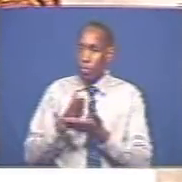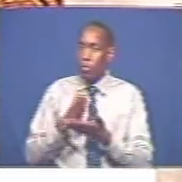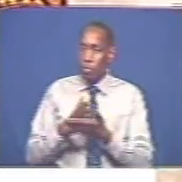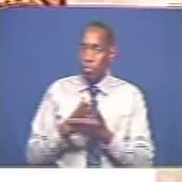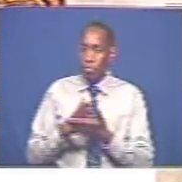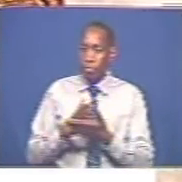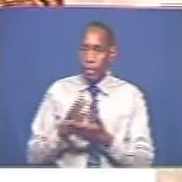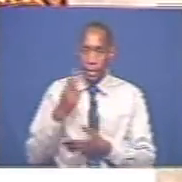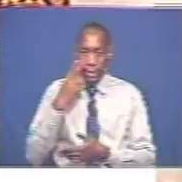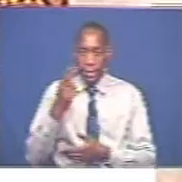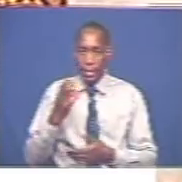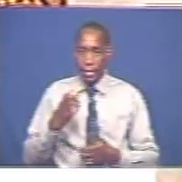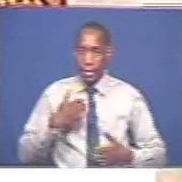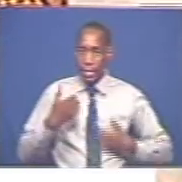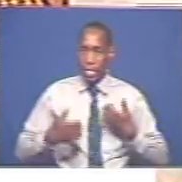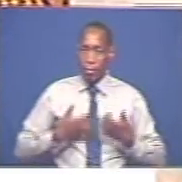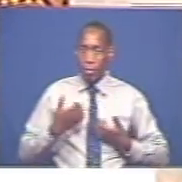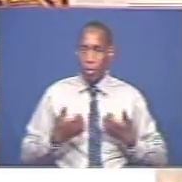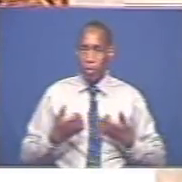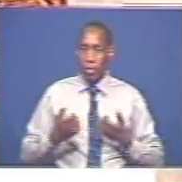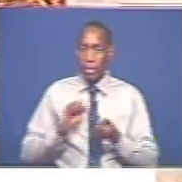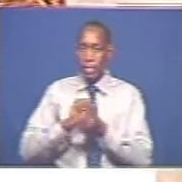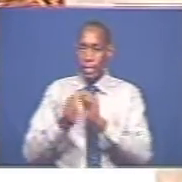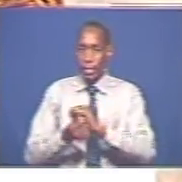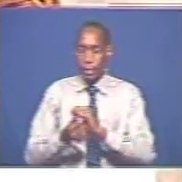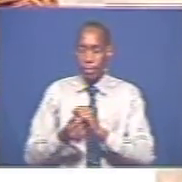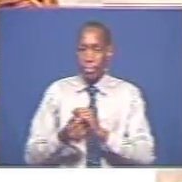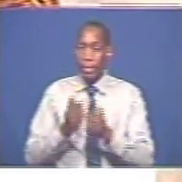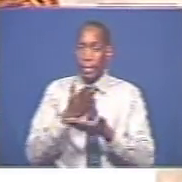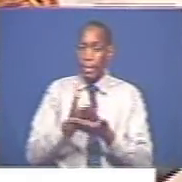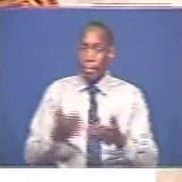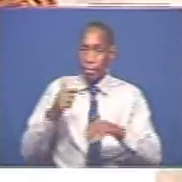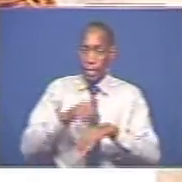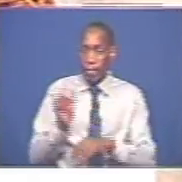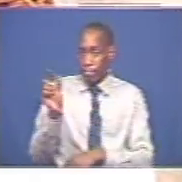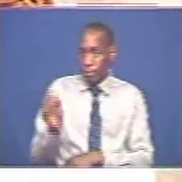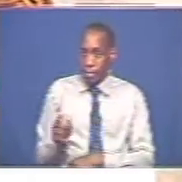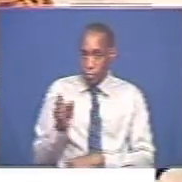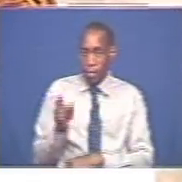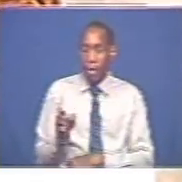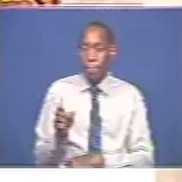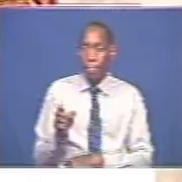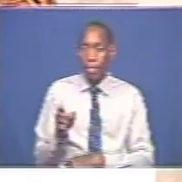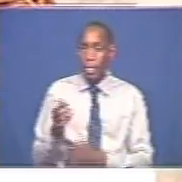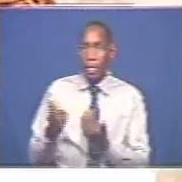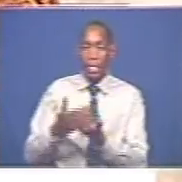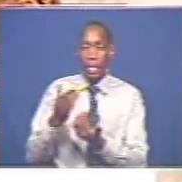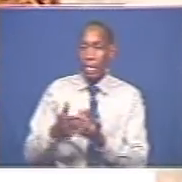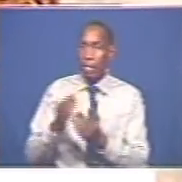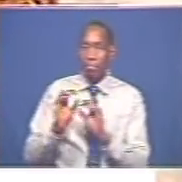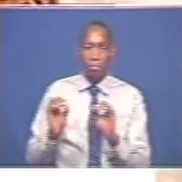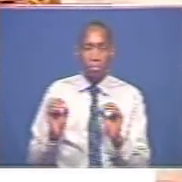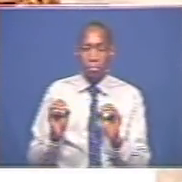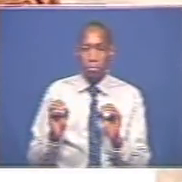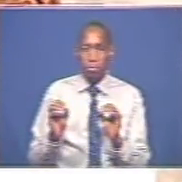the behavioral changes that have taken place. Yeah. Sometimes the person may just not care much about even